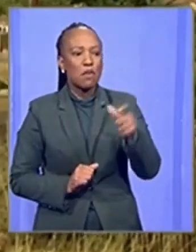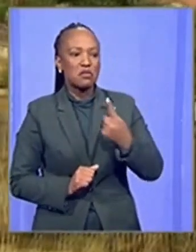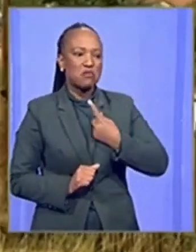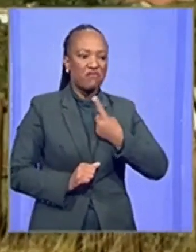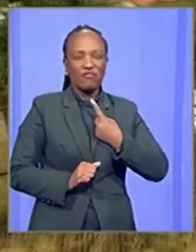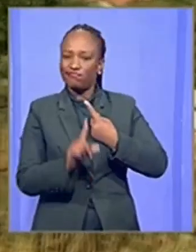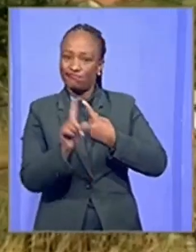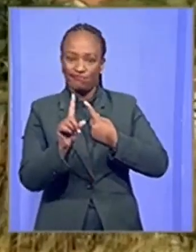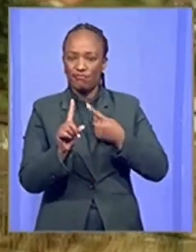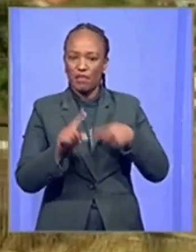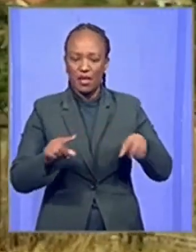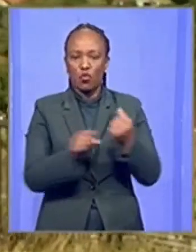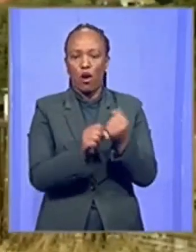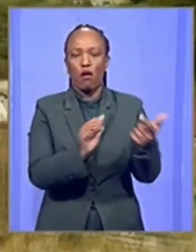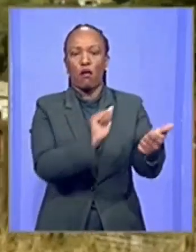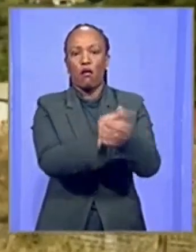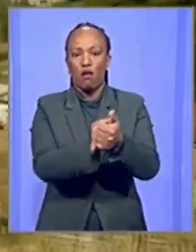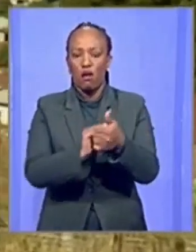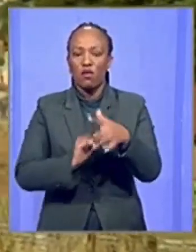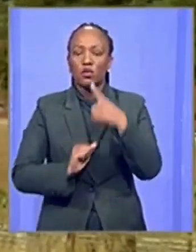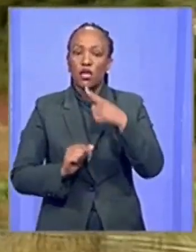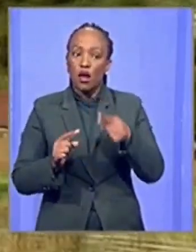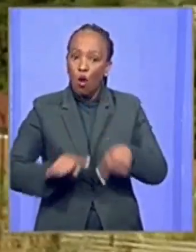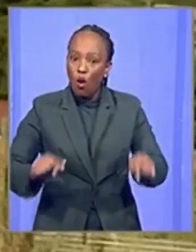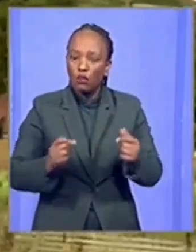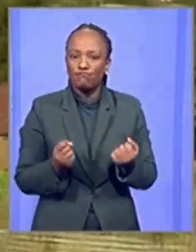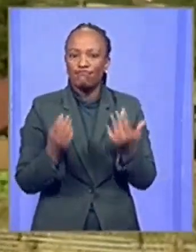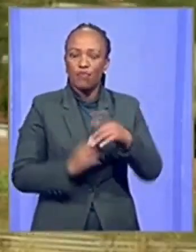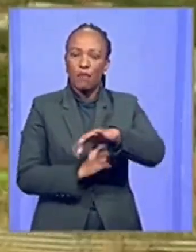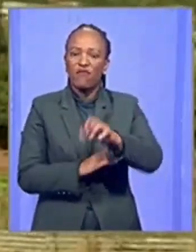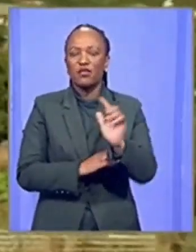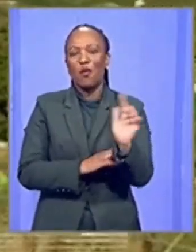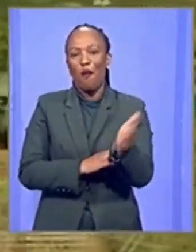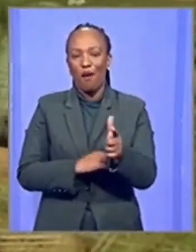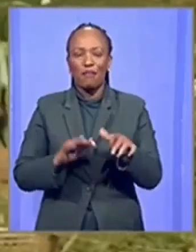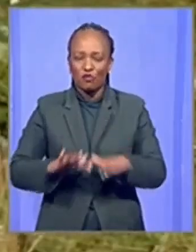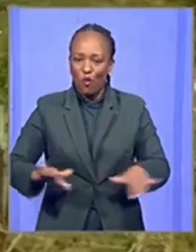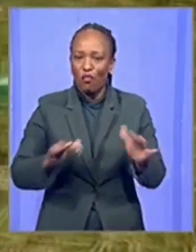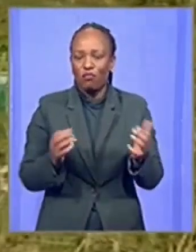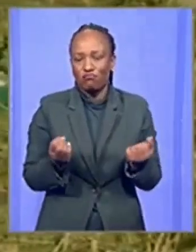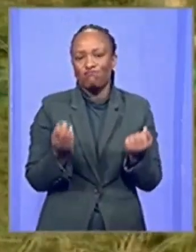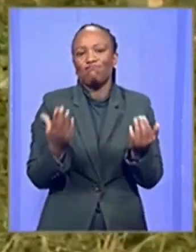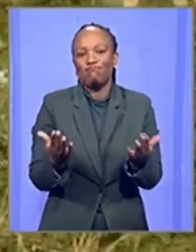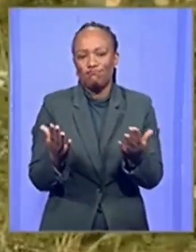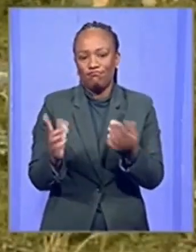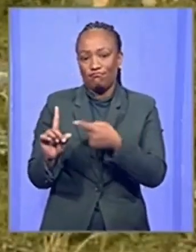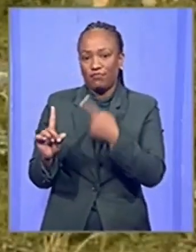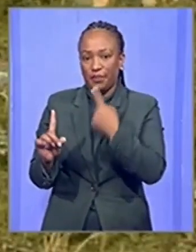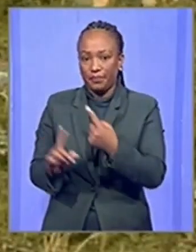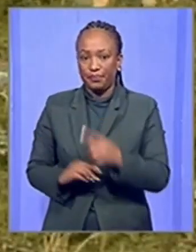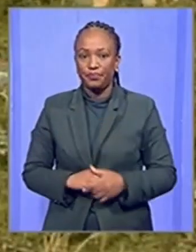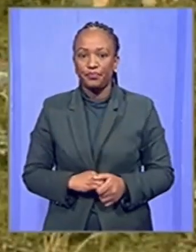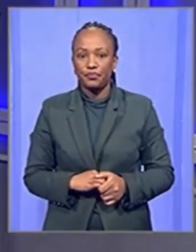go isa ditirelo go batho botlhe profenseng ke Katlego wa dikgang tsa SABC ha Mashamba.